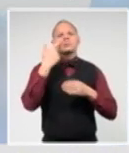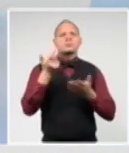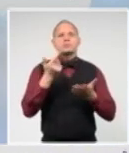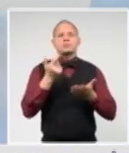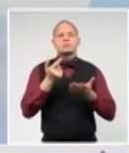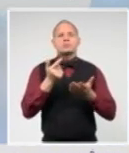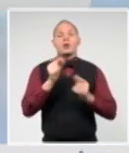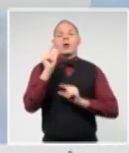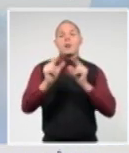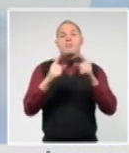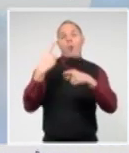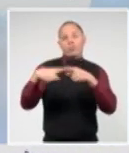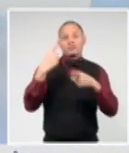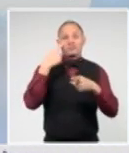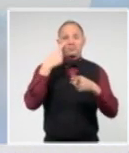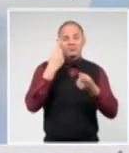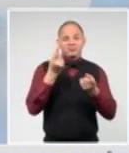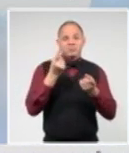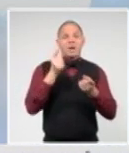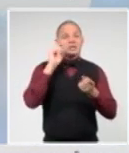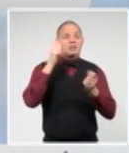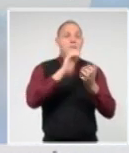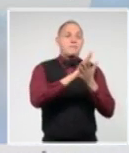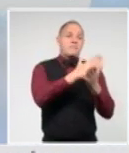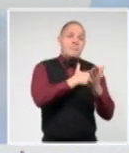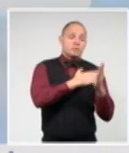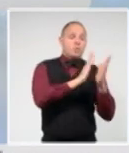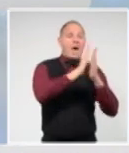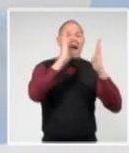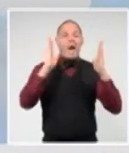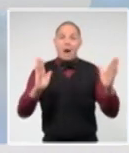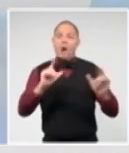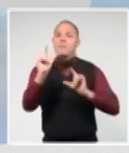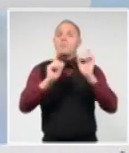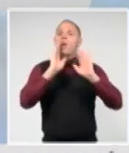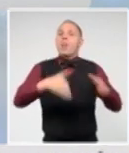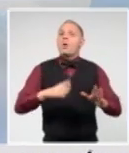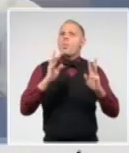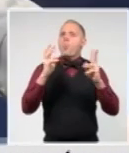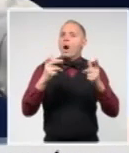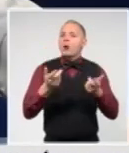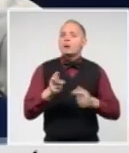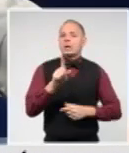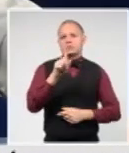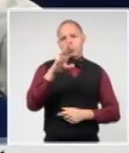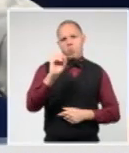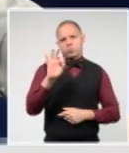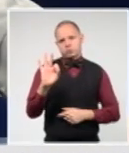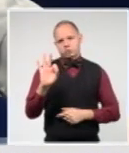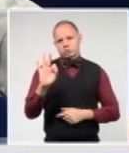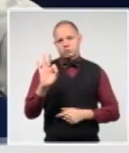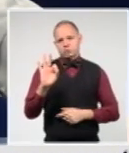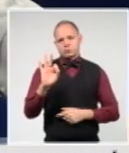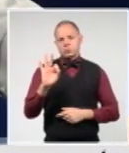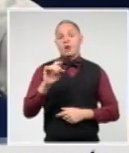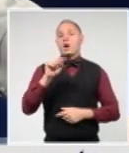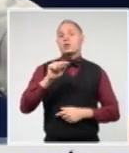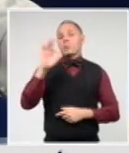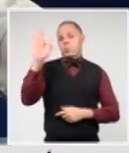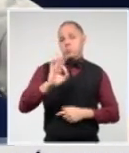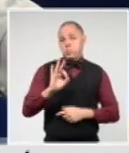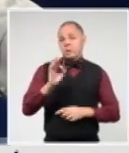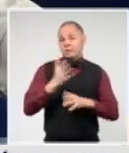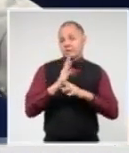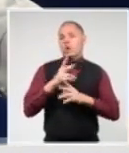Yesterday, no COVID-19 related deaths occurred in the country, meaning that the COVID-19 death toll on the